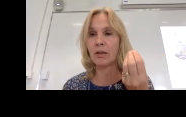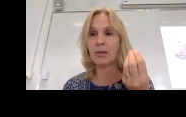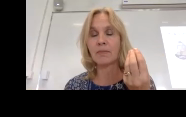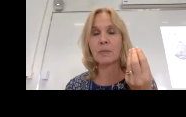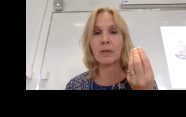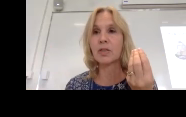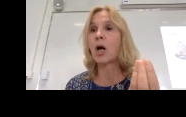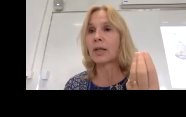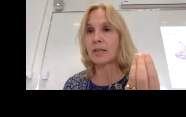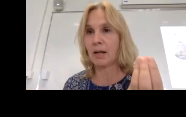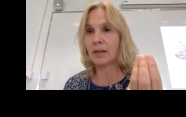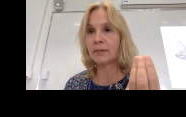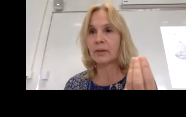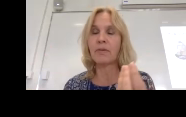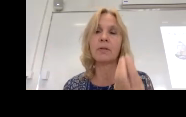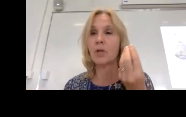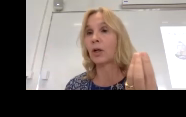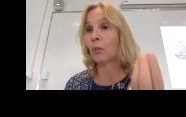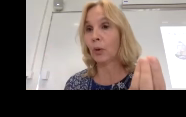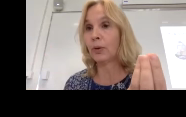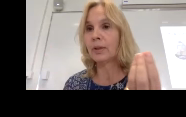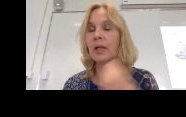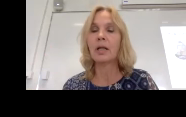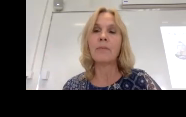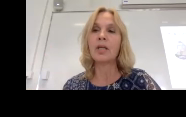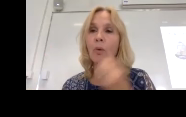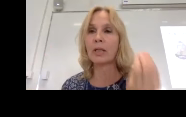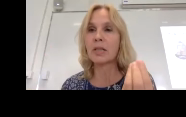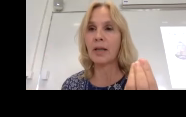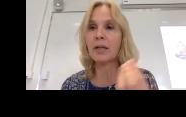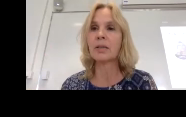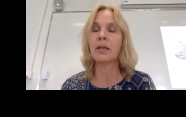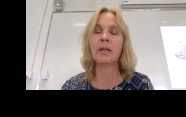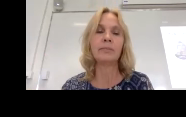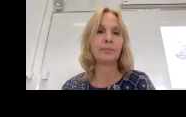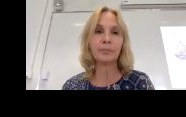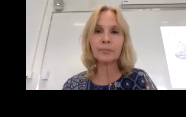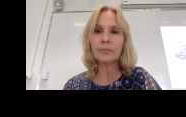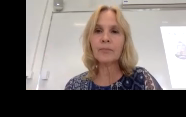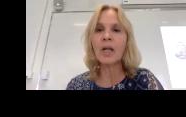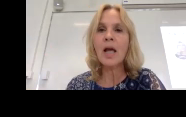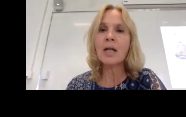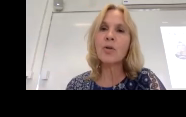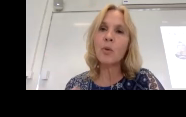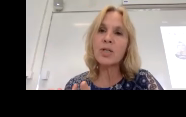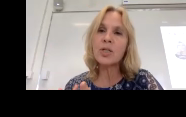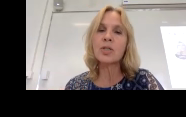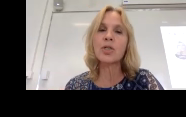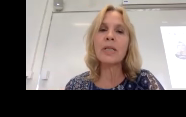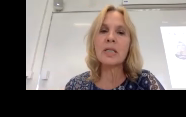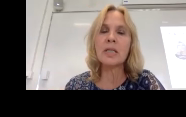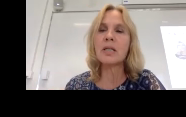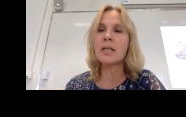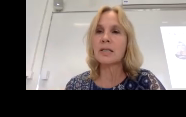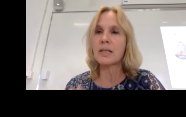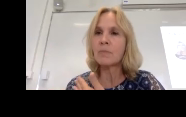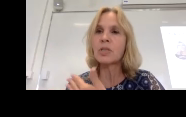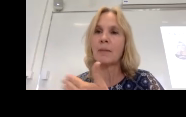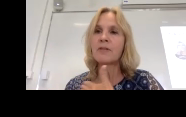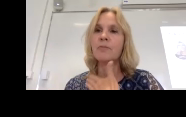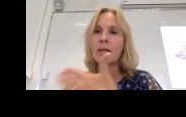the target sign or the target word that you want to select. And so the question is, do we see